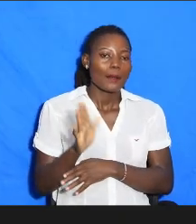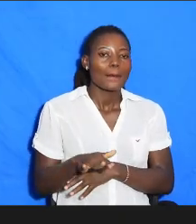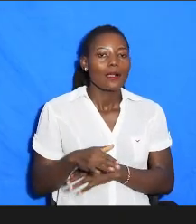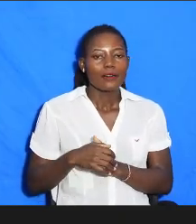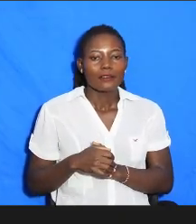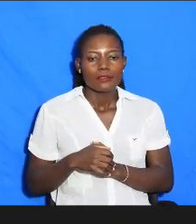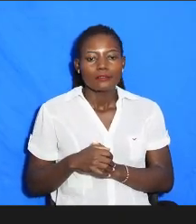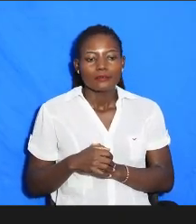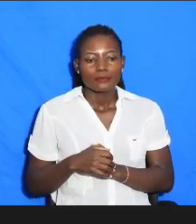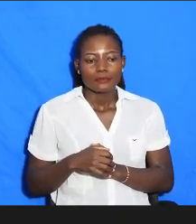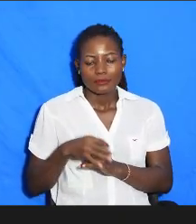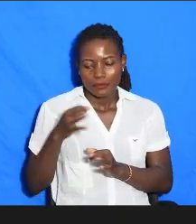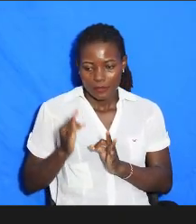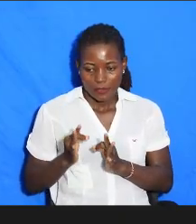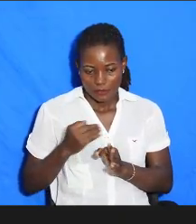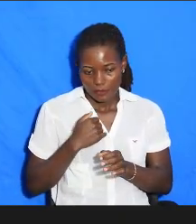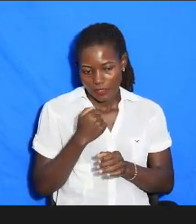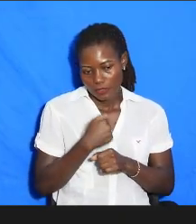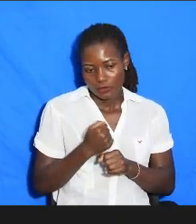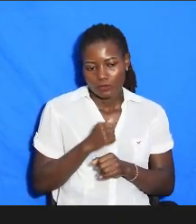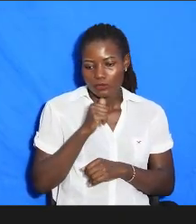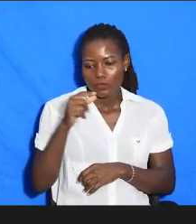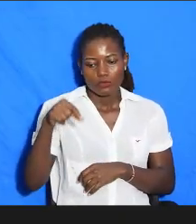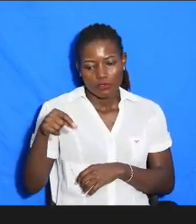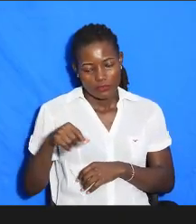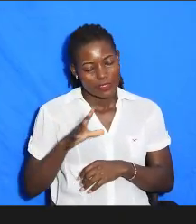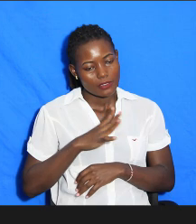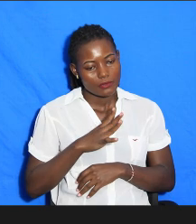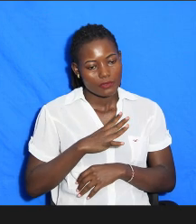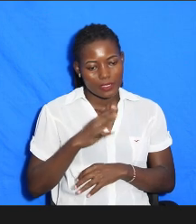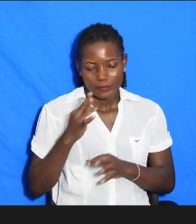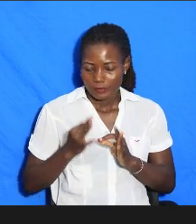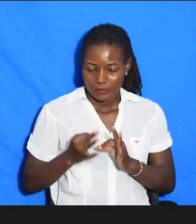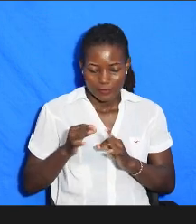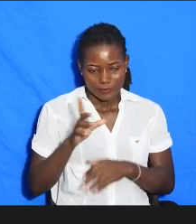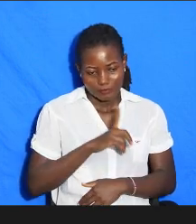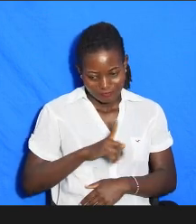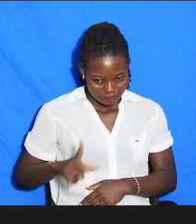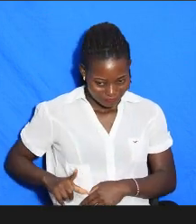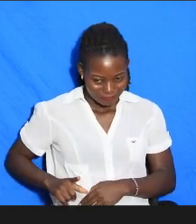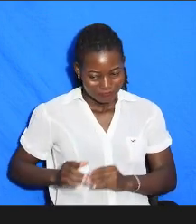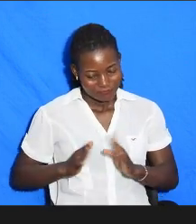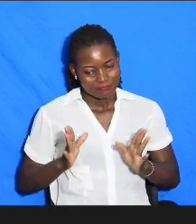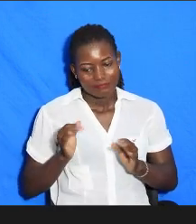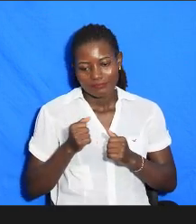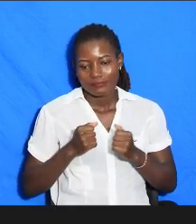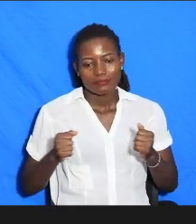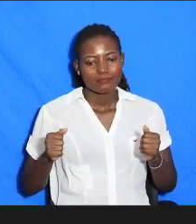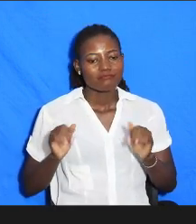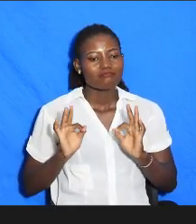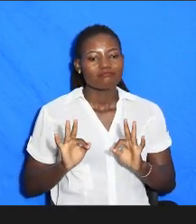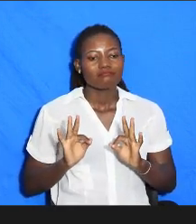was like, if I don't make it, it's fine. If I make it, I believe it's the Lord that has opened that door. Because I was Mm.